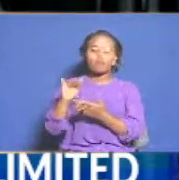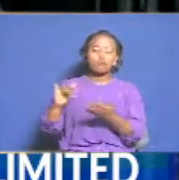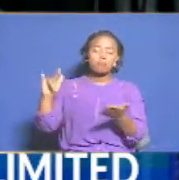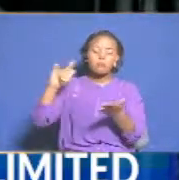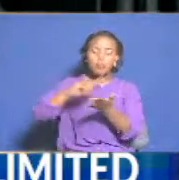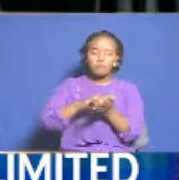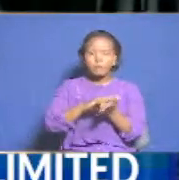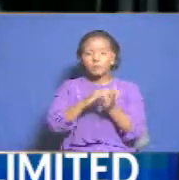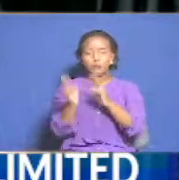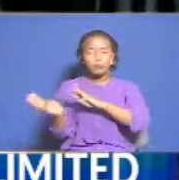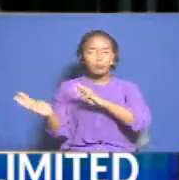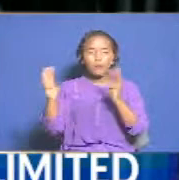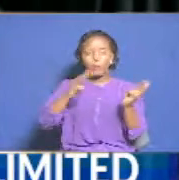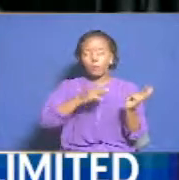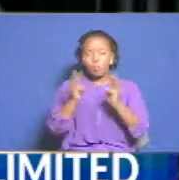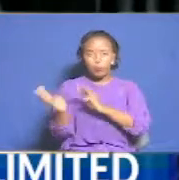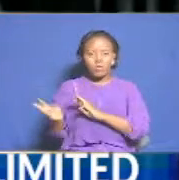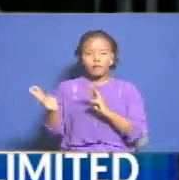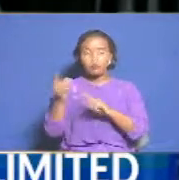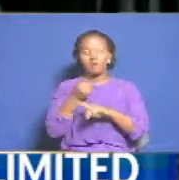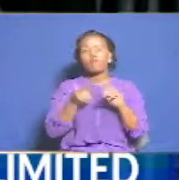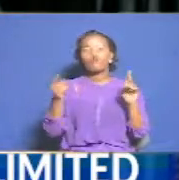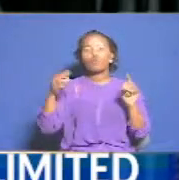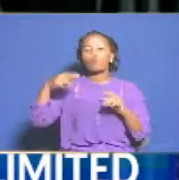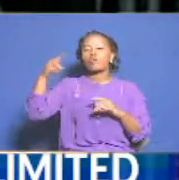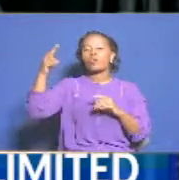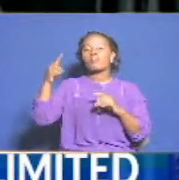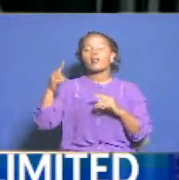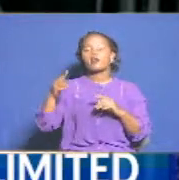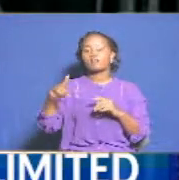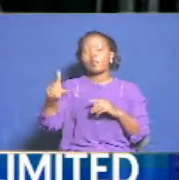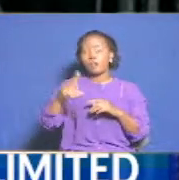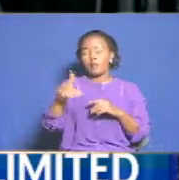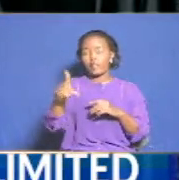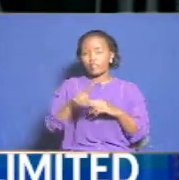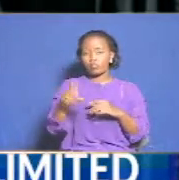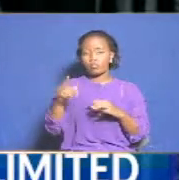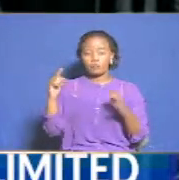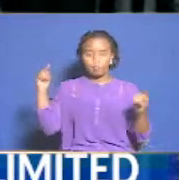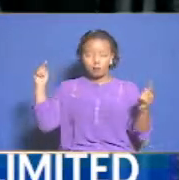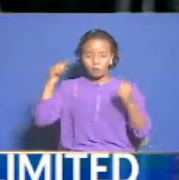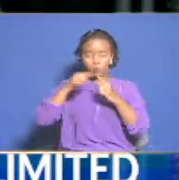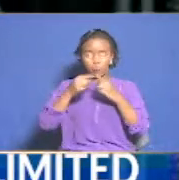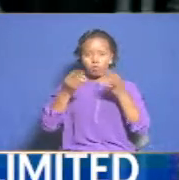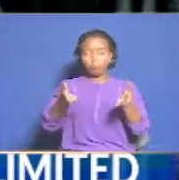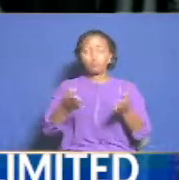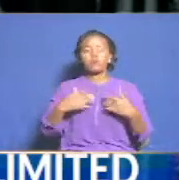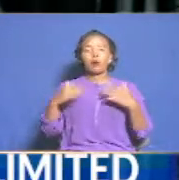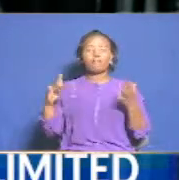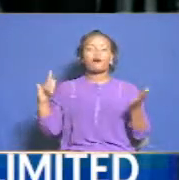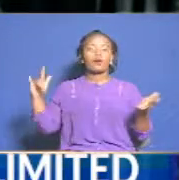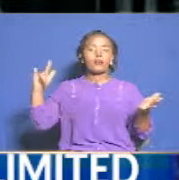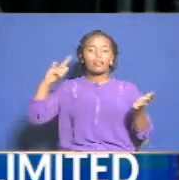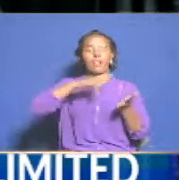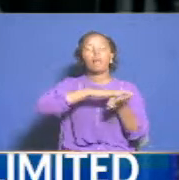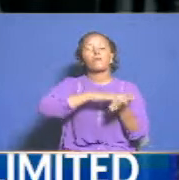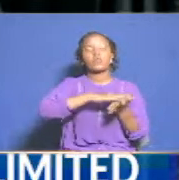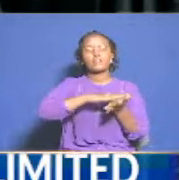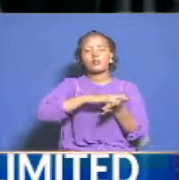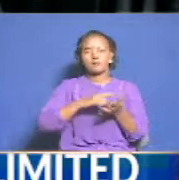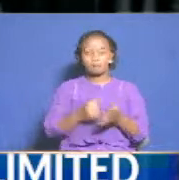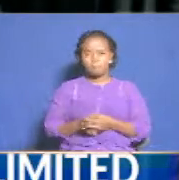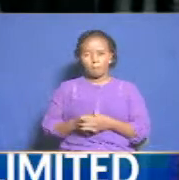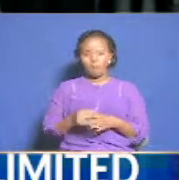waves along the northern lakeshore near today's present airport road. The